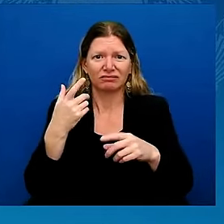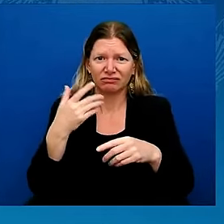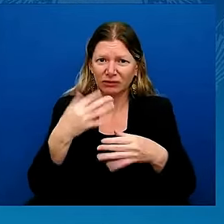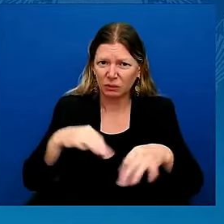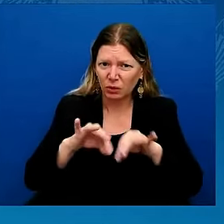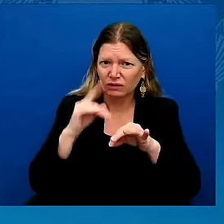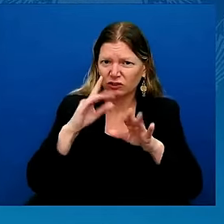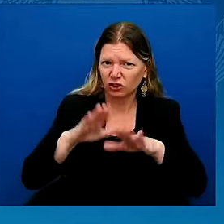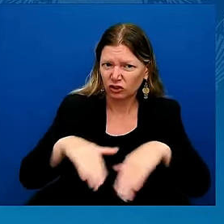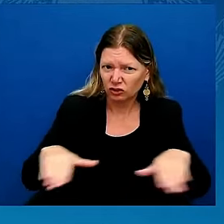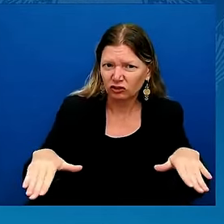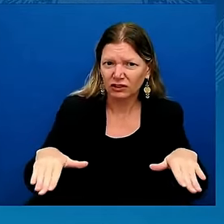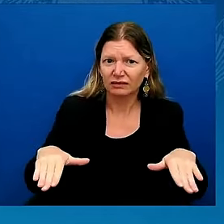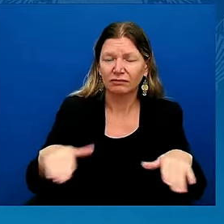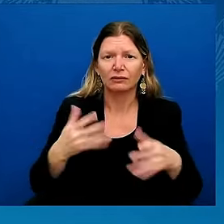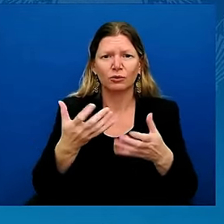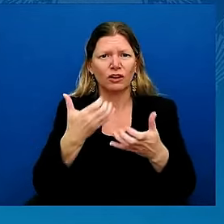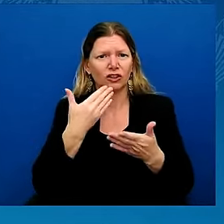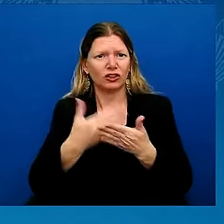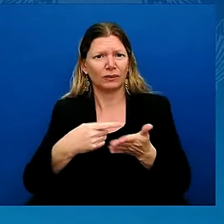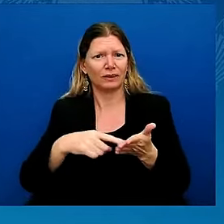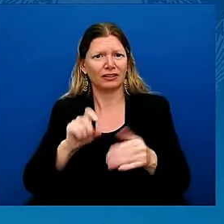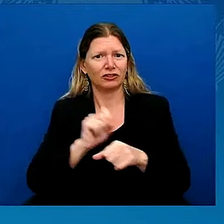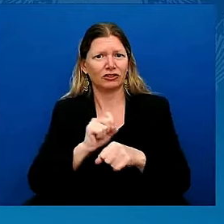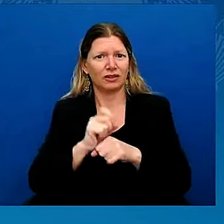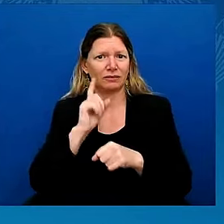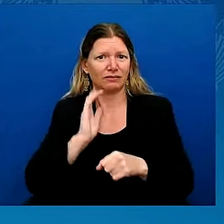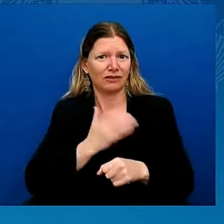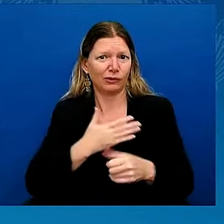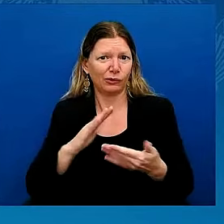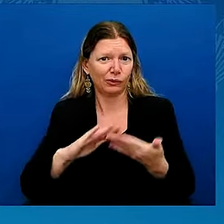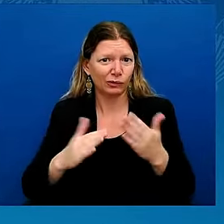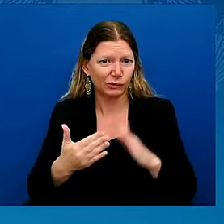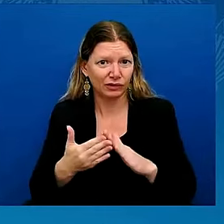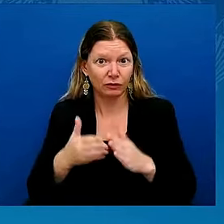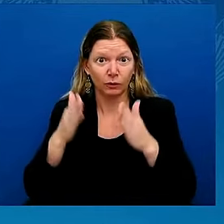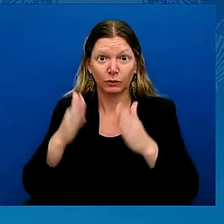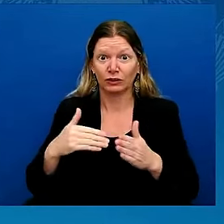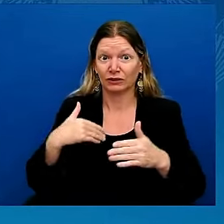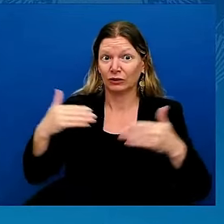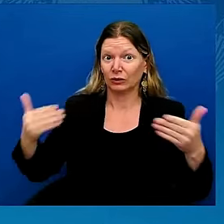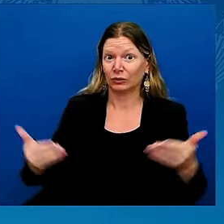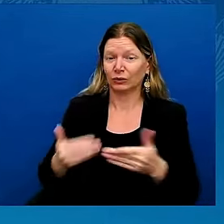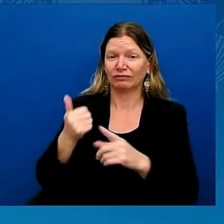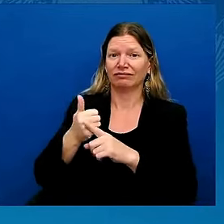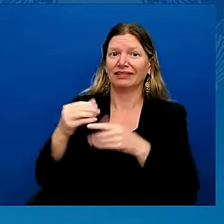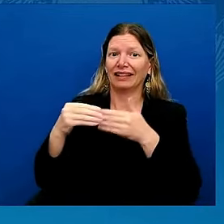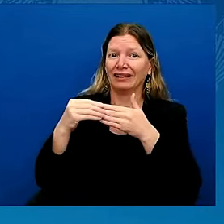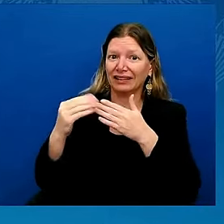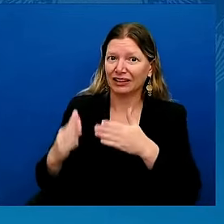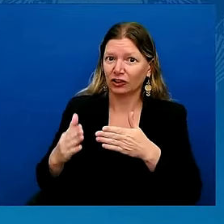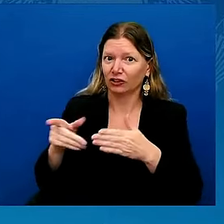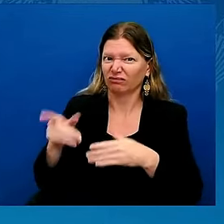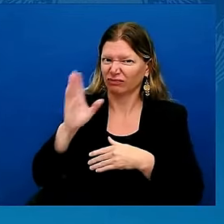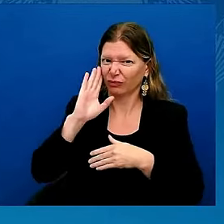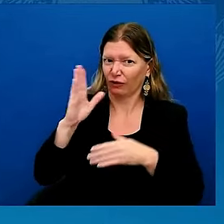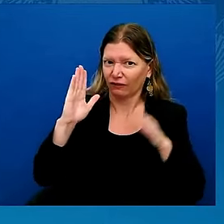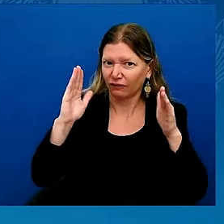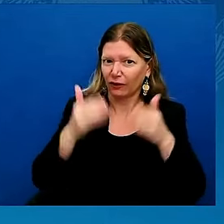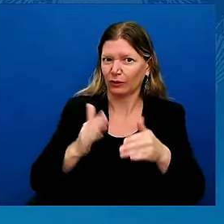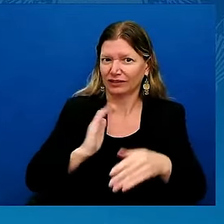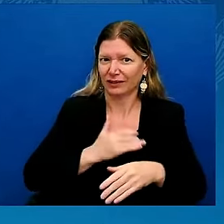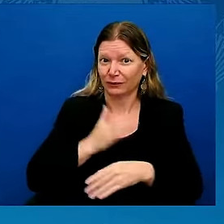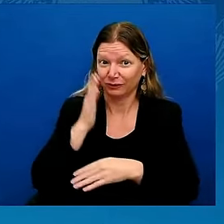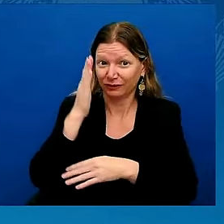introduce will be the leader who is focused on our future, a leader who delivers for us,